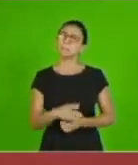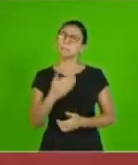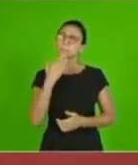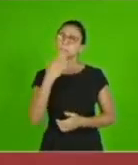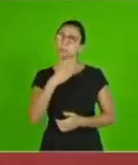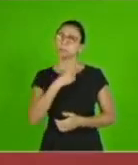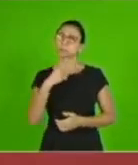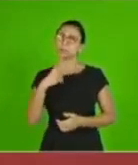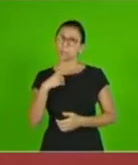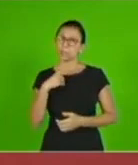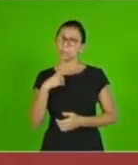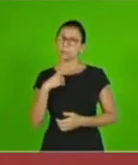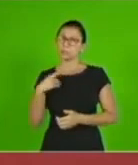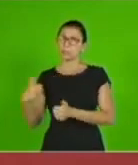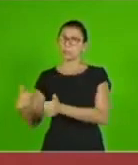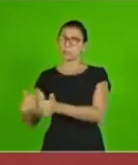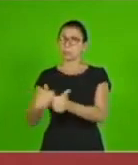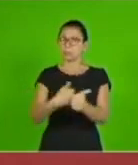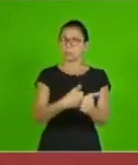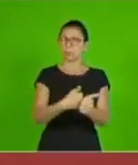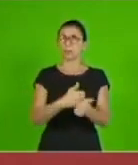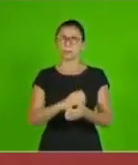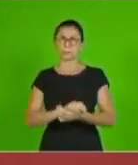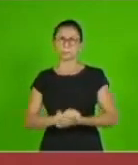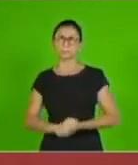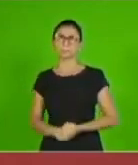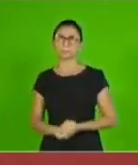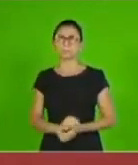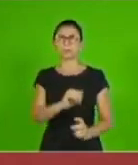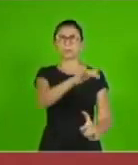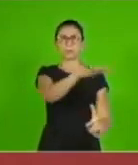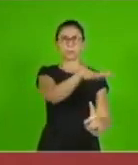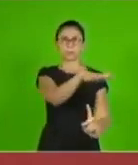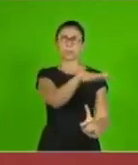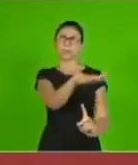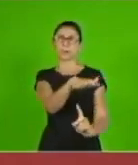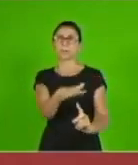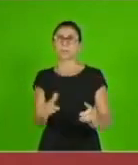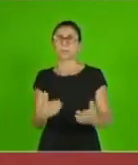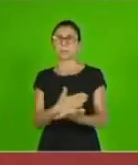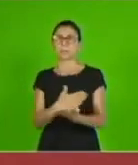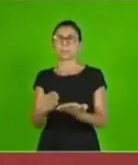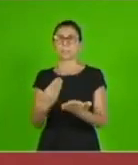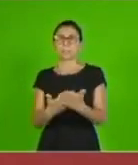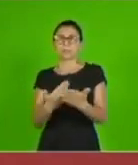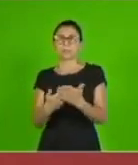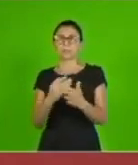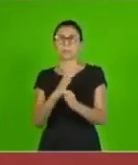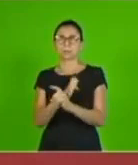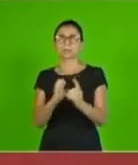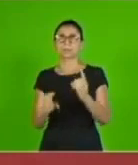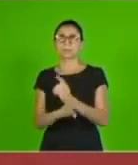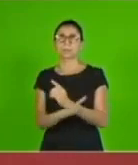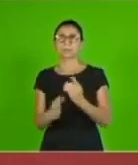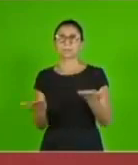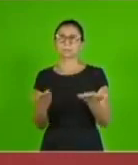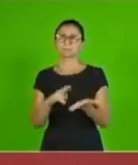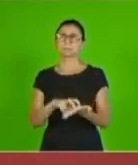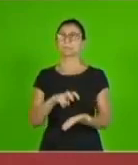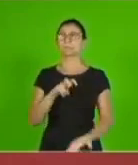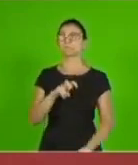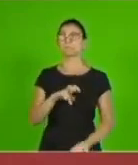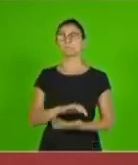released to go to their classes and send a deacon to pray with them in this moment as